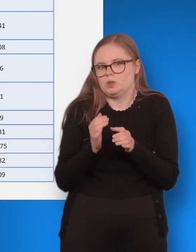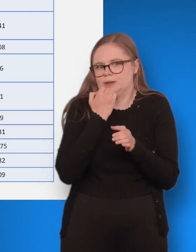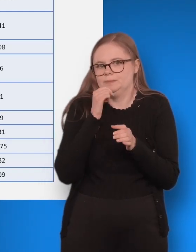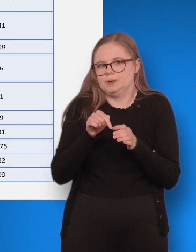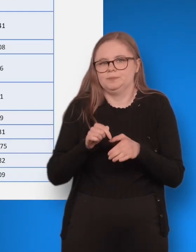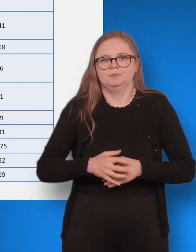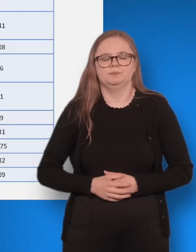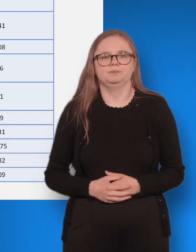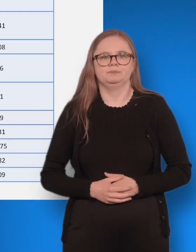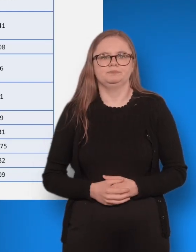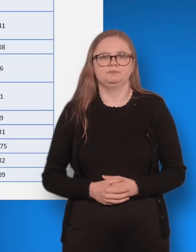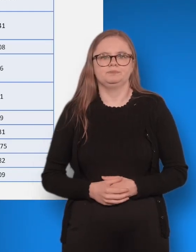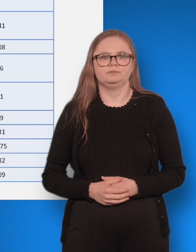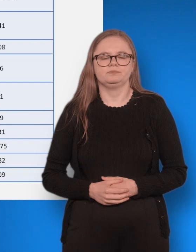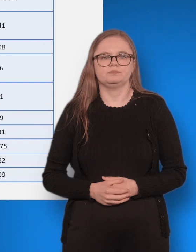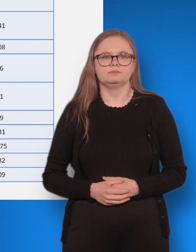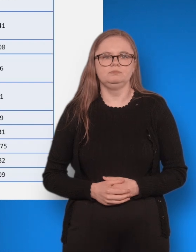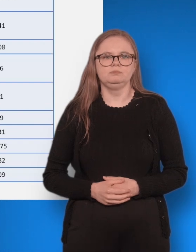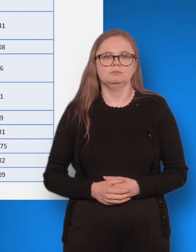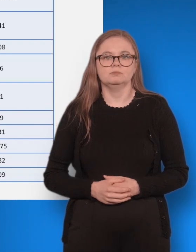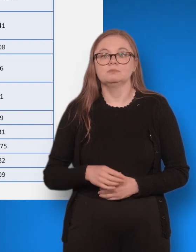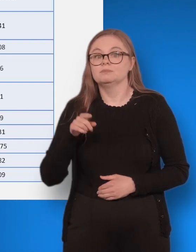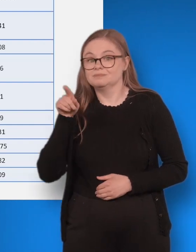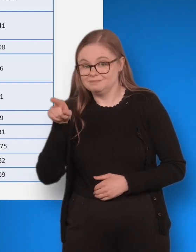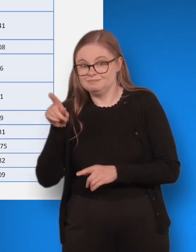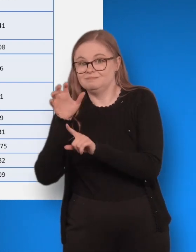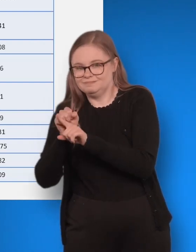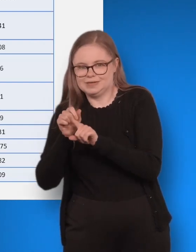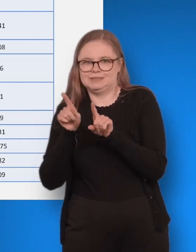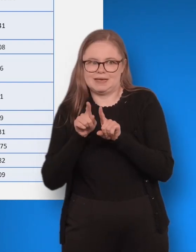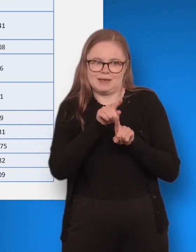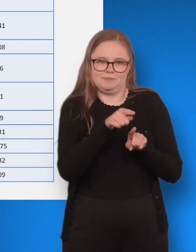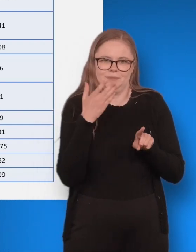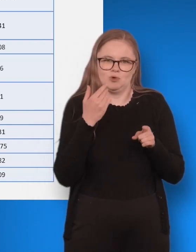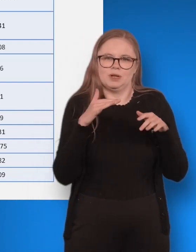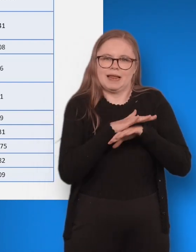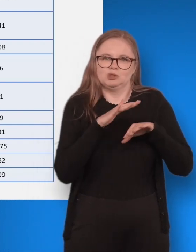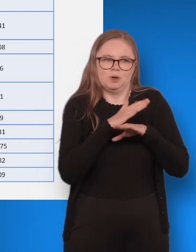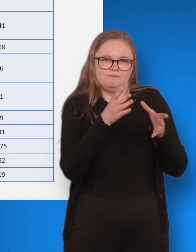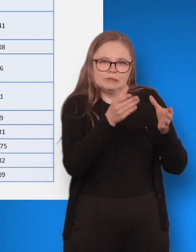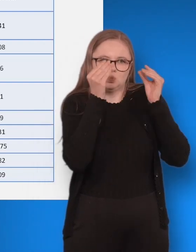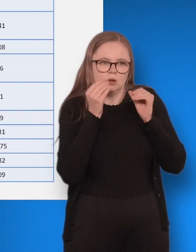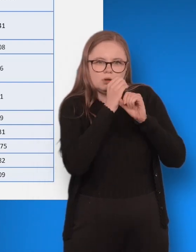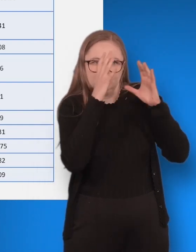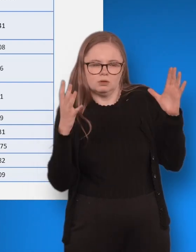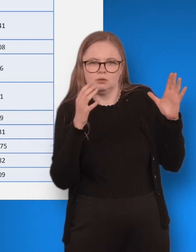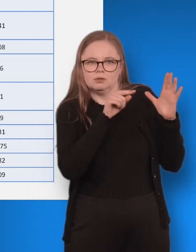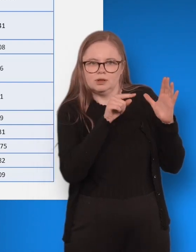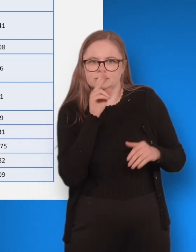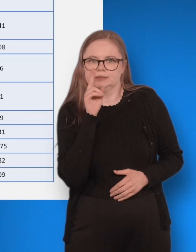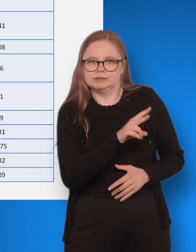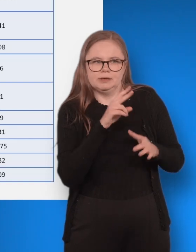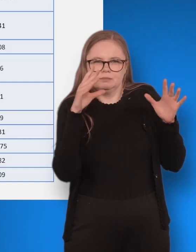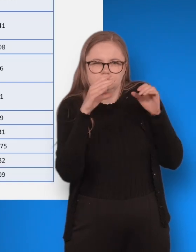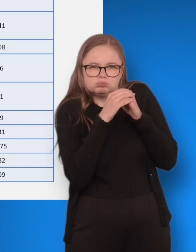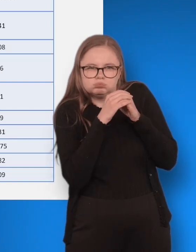handful. This confirms what we noted in the network visualizations, where we observed a core